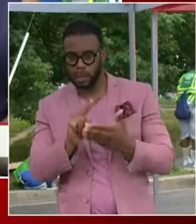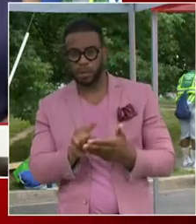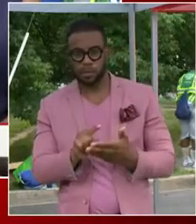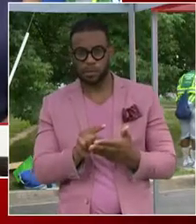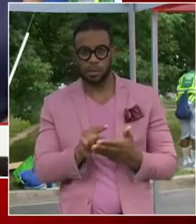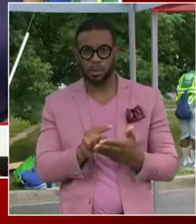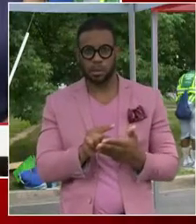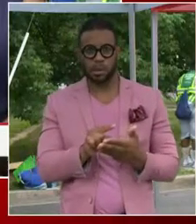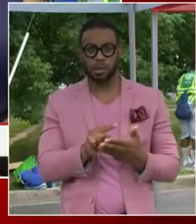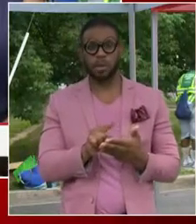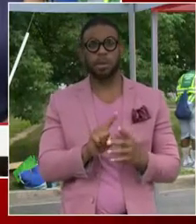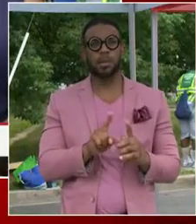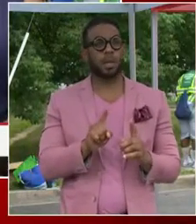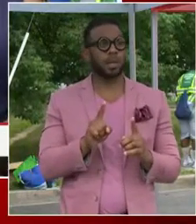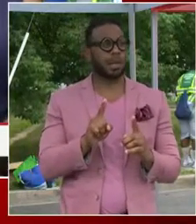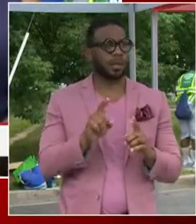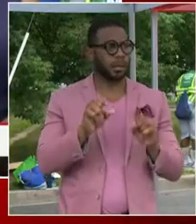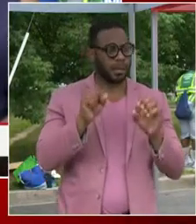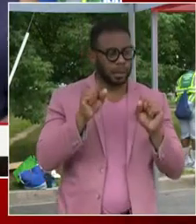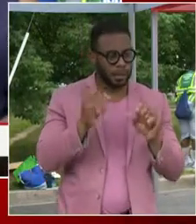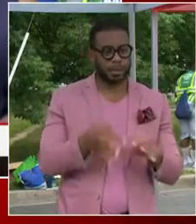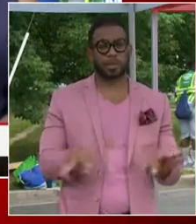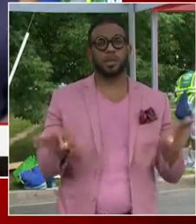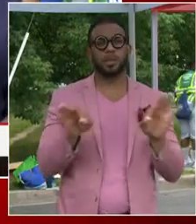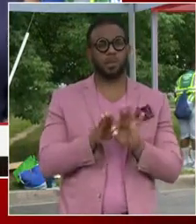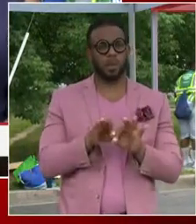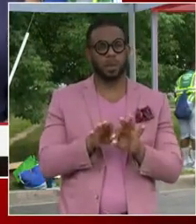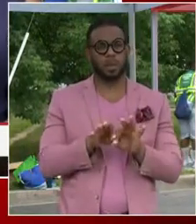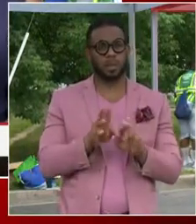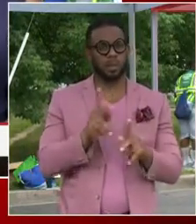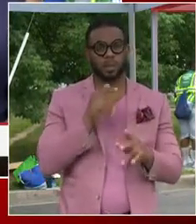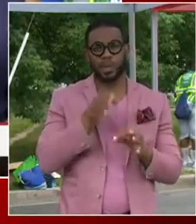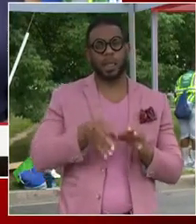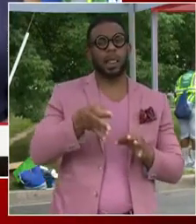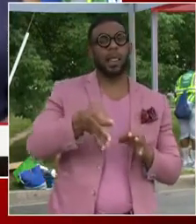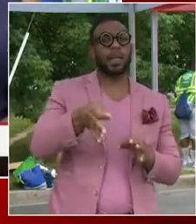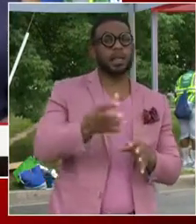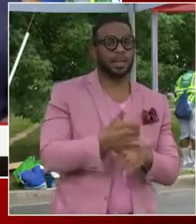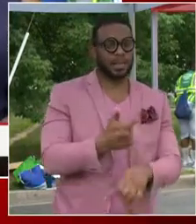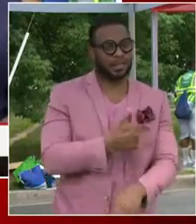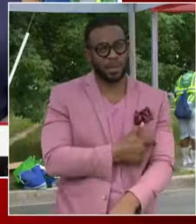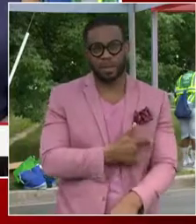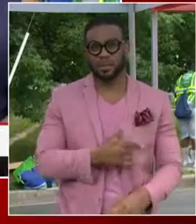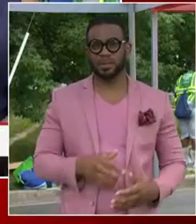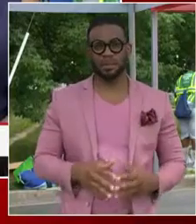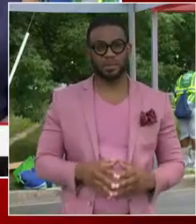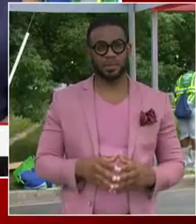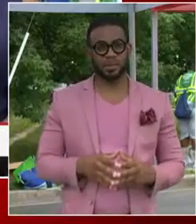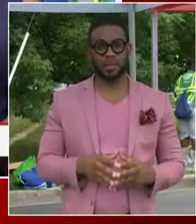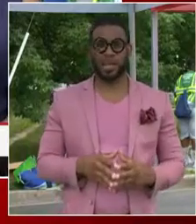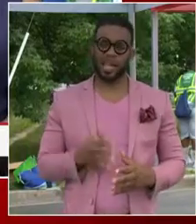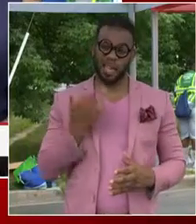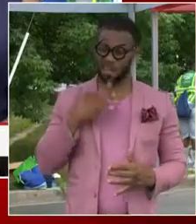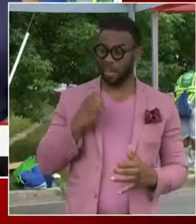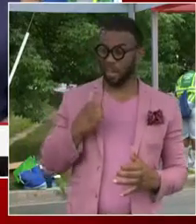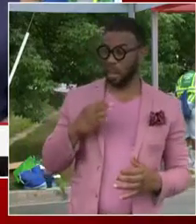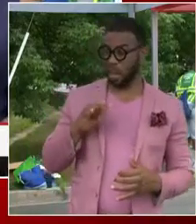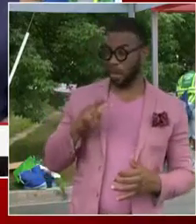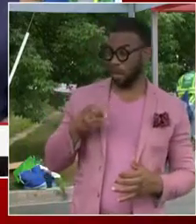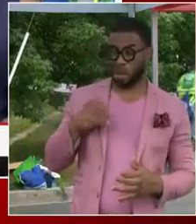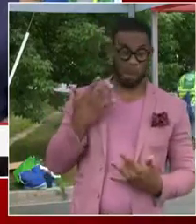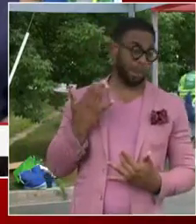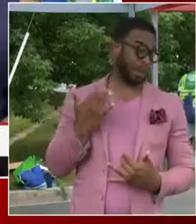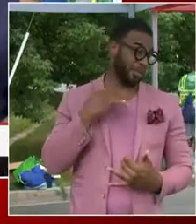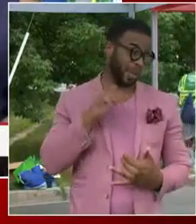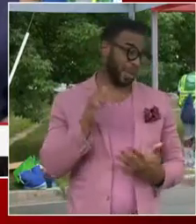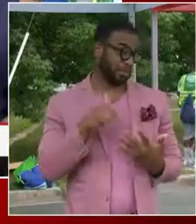basis. But it is so important that people do not delay to get their vaccine. And none of this talk about, well, if I got to get a booster, I'm going to wait. If